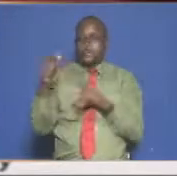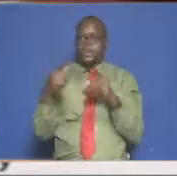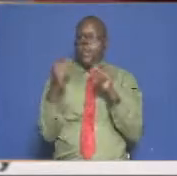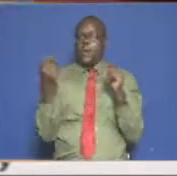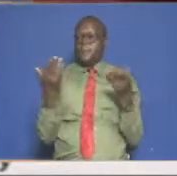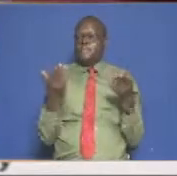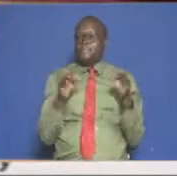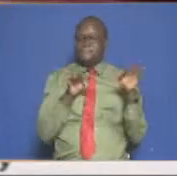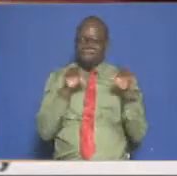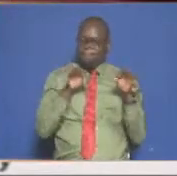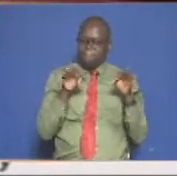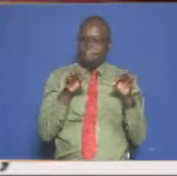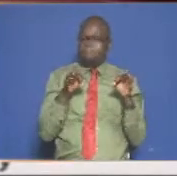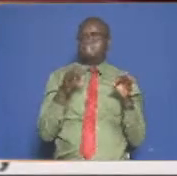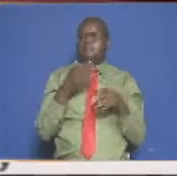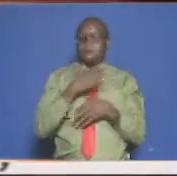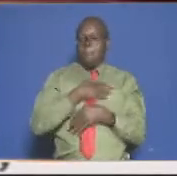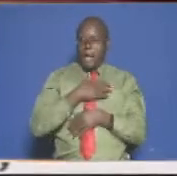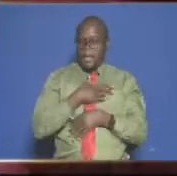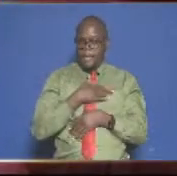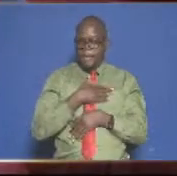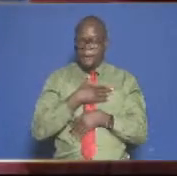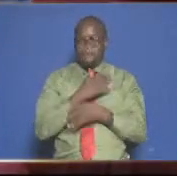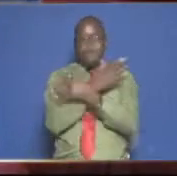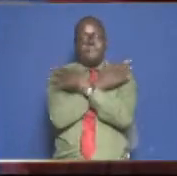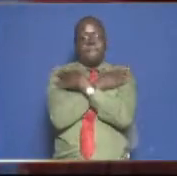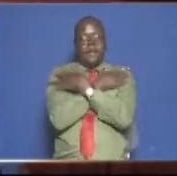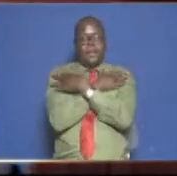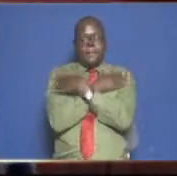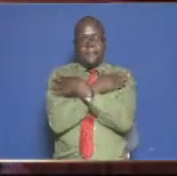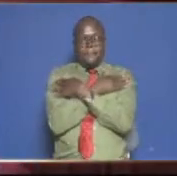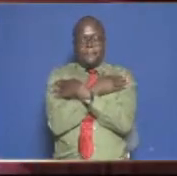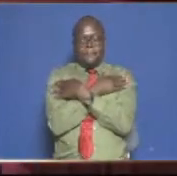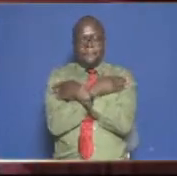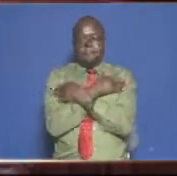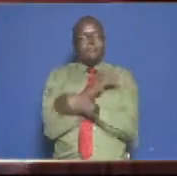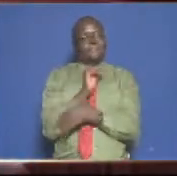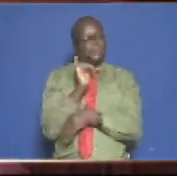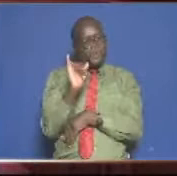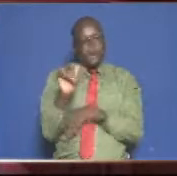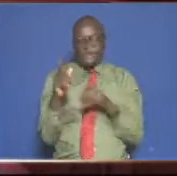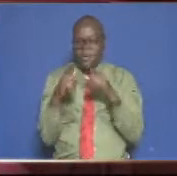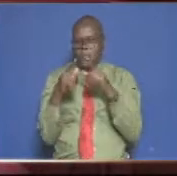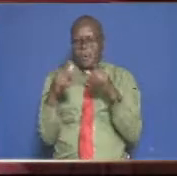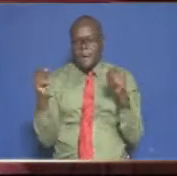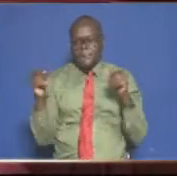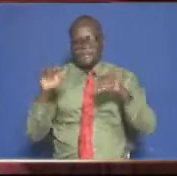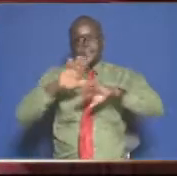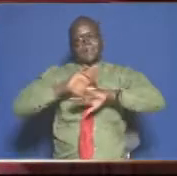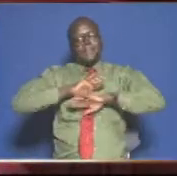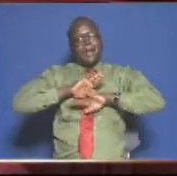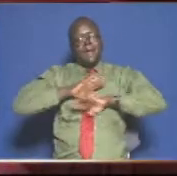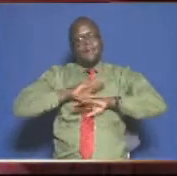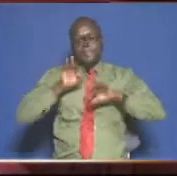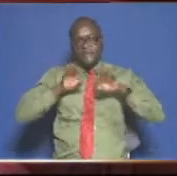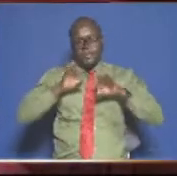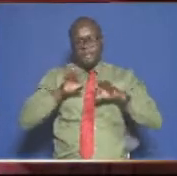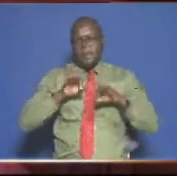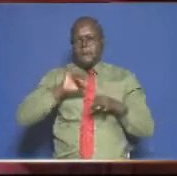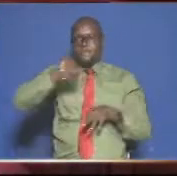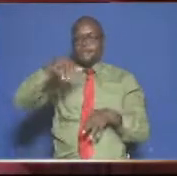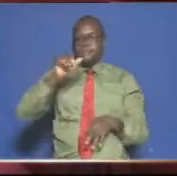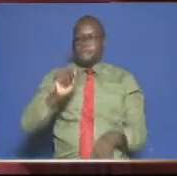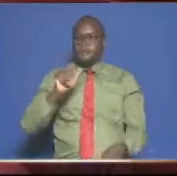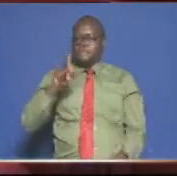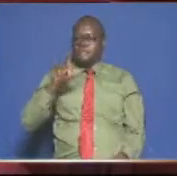to describe my fallen friend, I wouldn't be off the mark, Mr. Speaker.